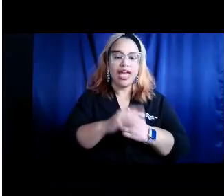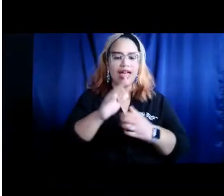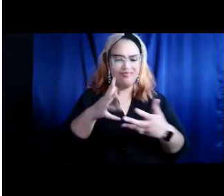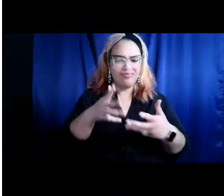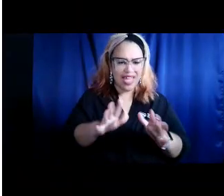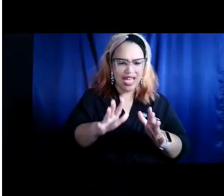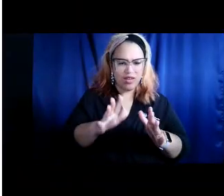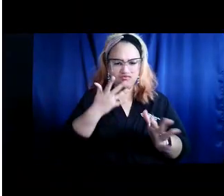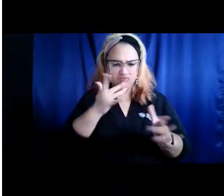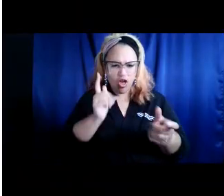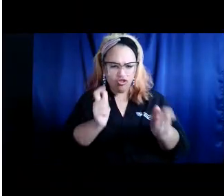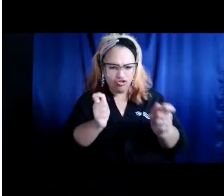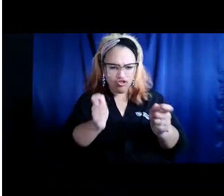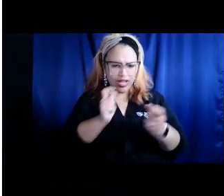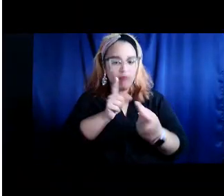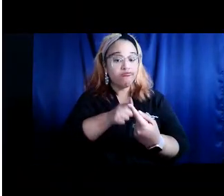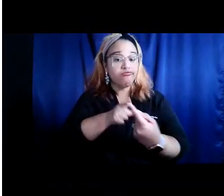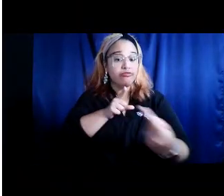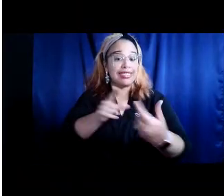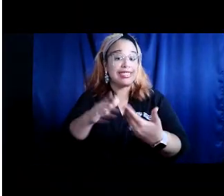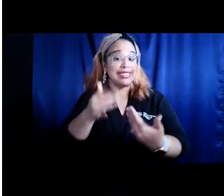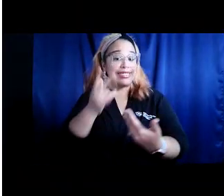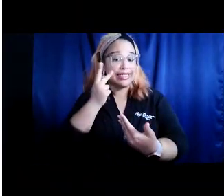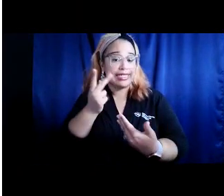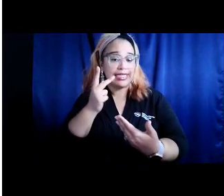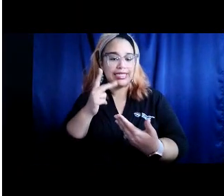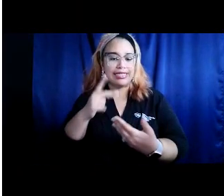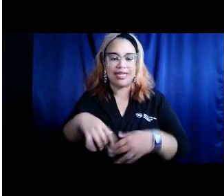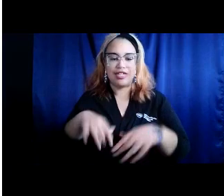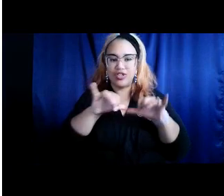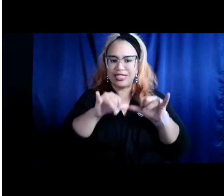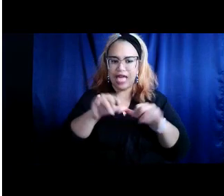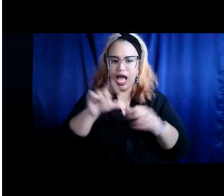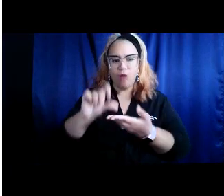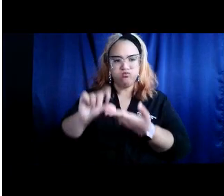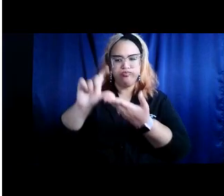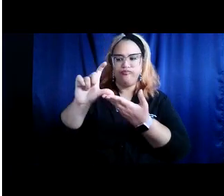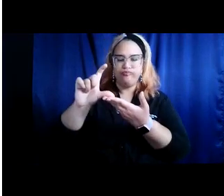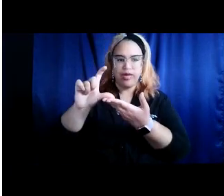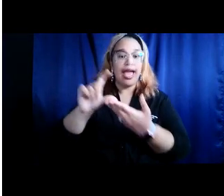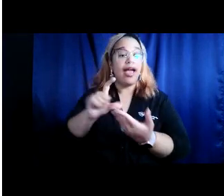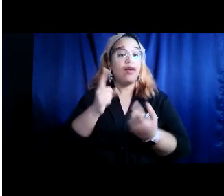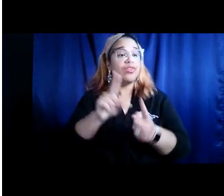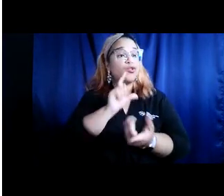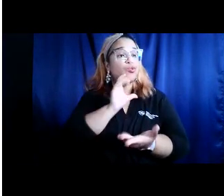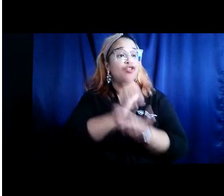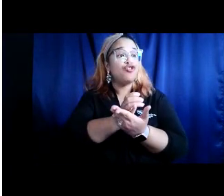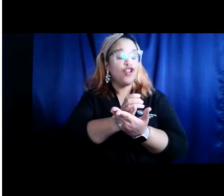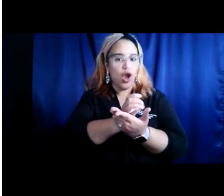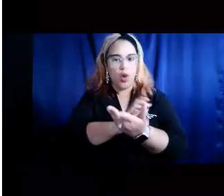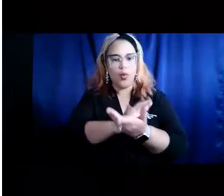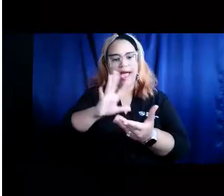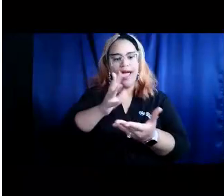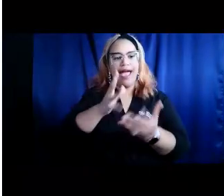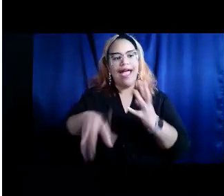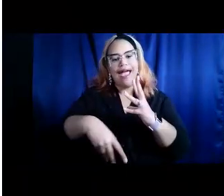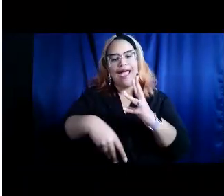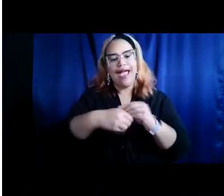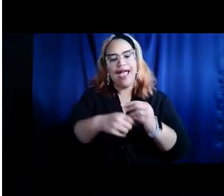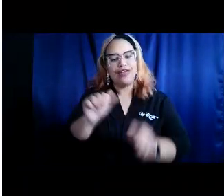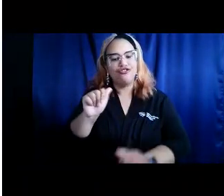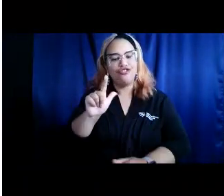back and forth to indicate who is speaking. This can be helpful when attendees are receiving this information through services